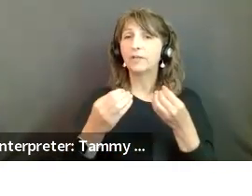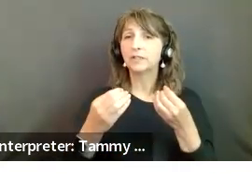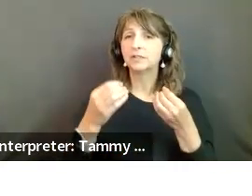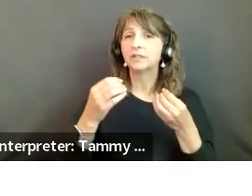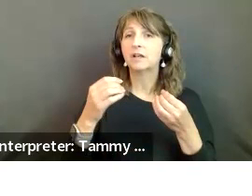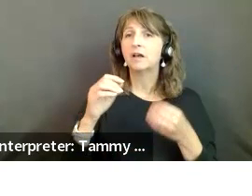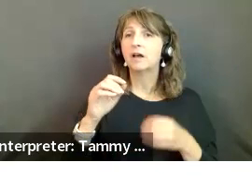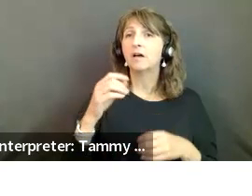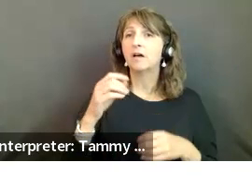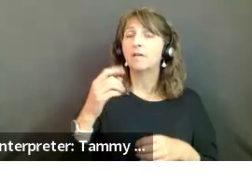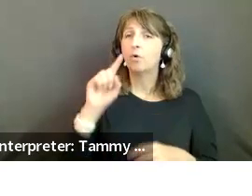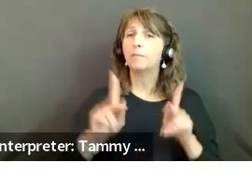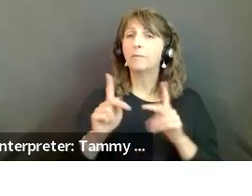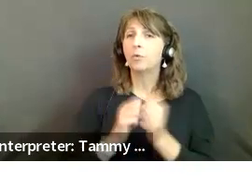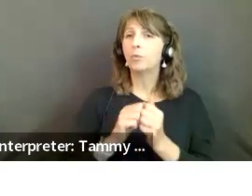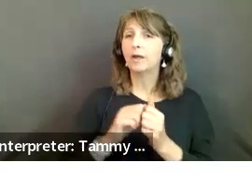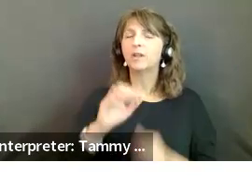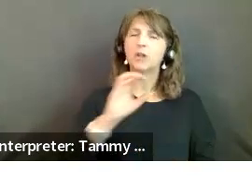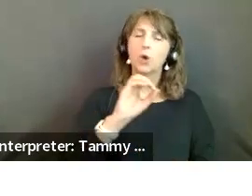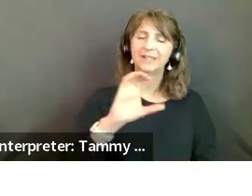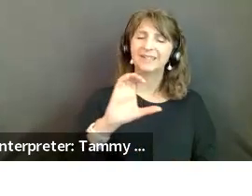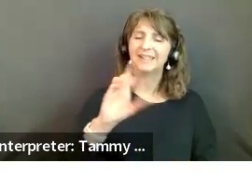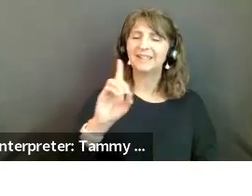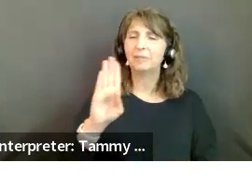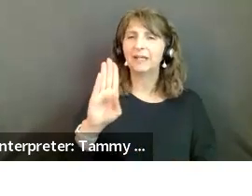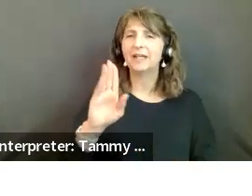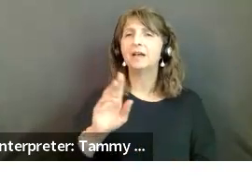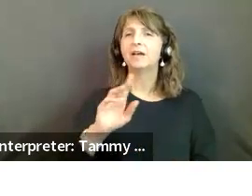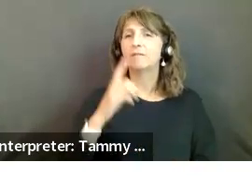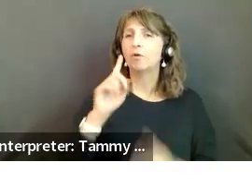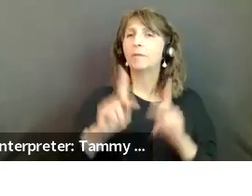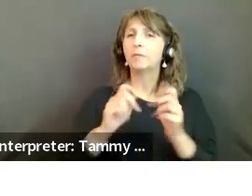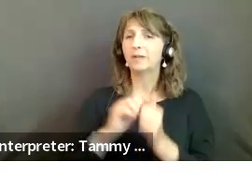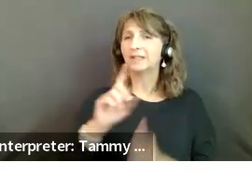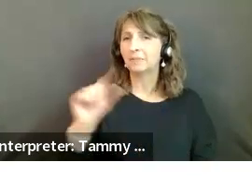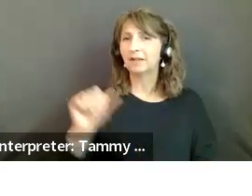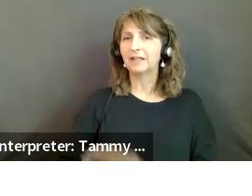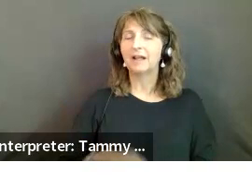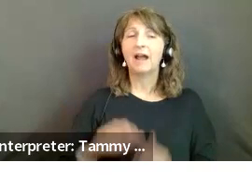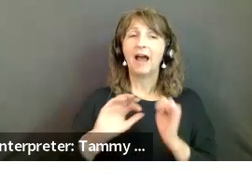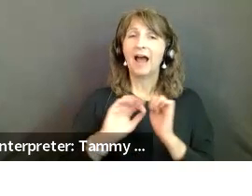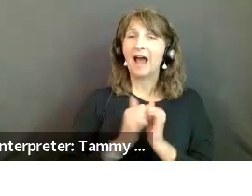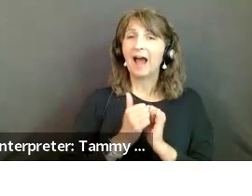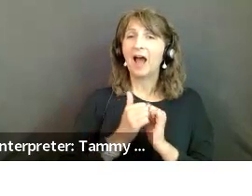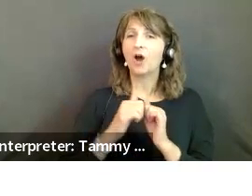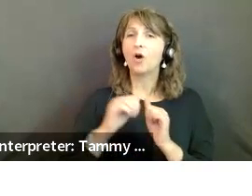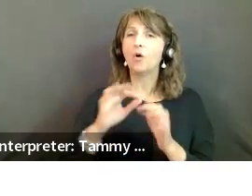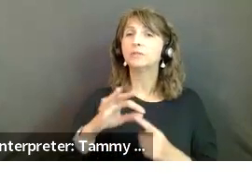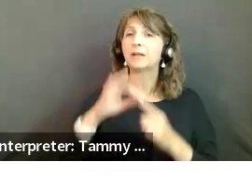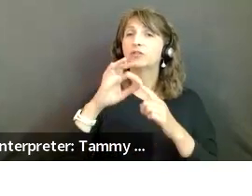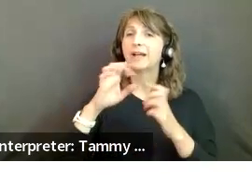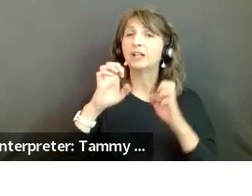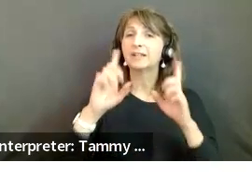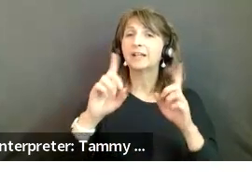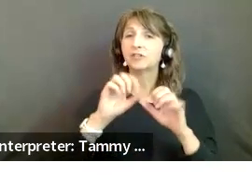with Developmental Disabilities, OCDD. We have how to navigate the special education system, what to do in